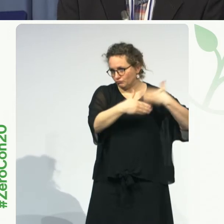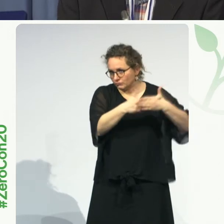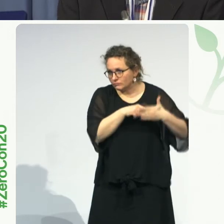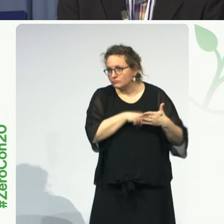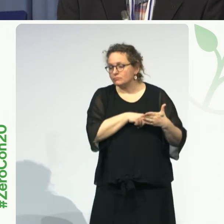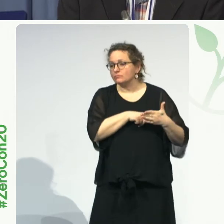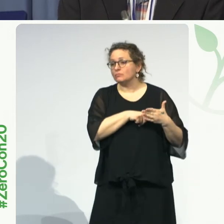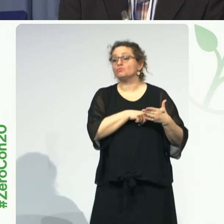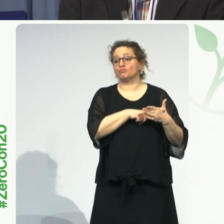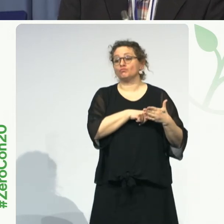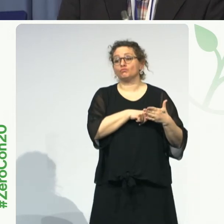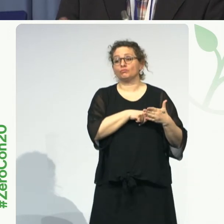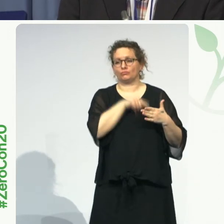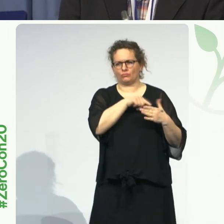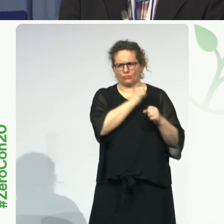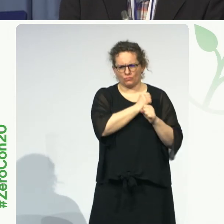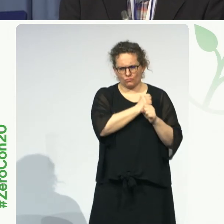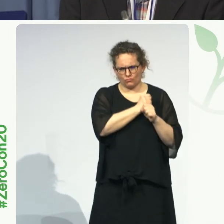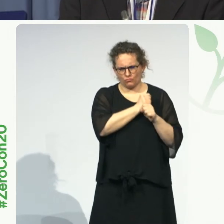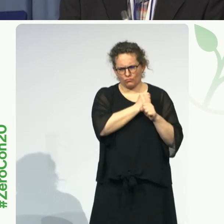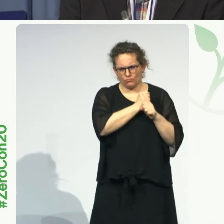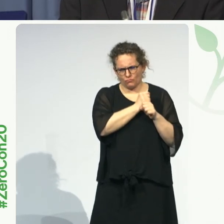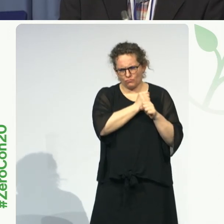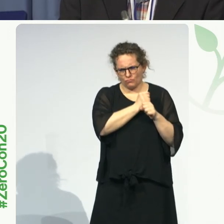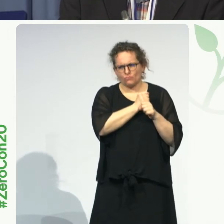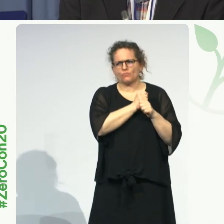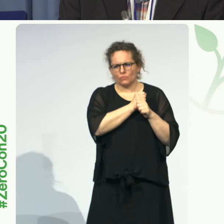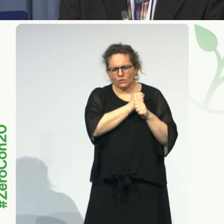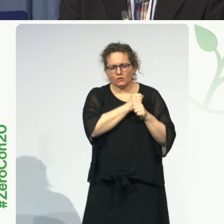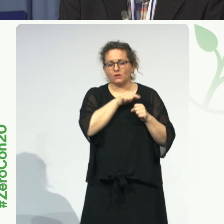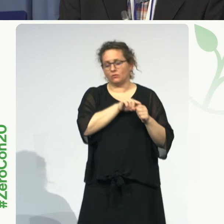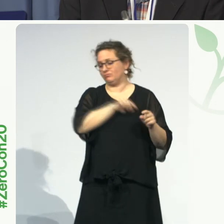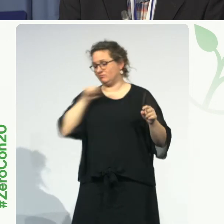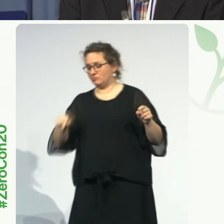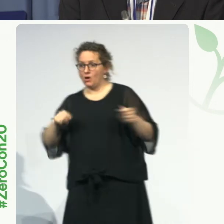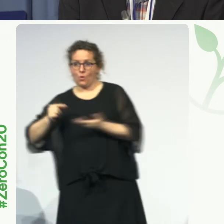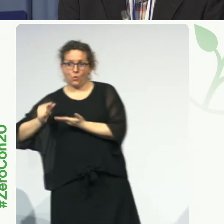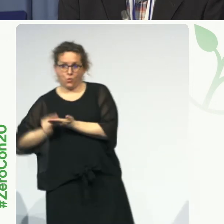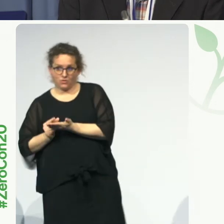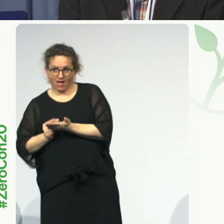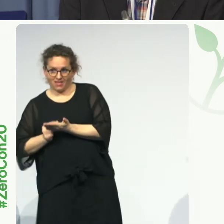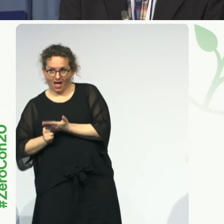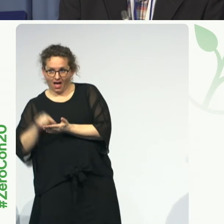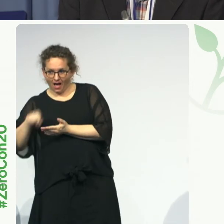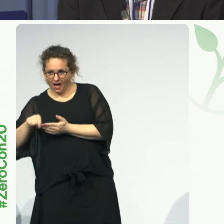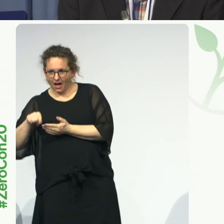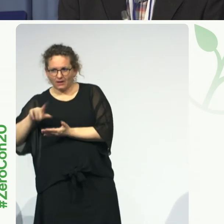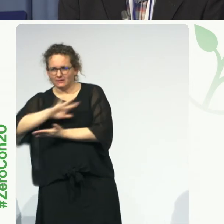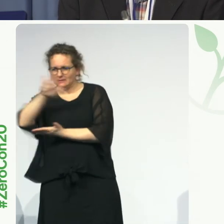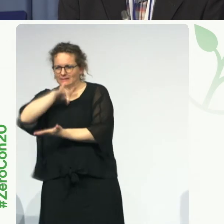called Sigoti. What characterizes A Chance for Children is that we have grown to one of the